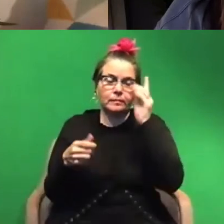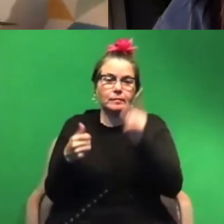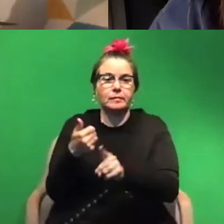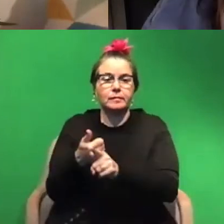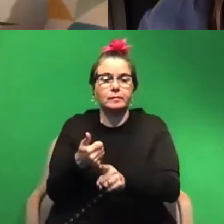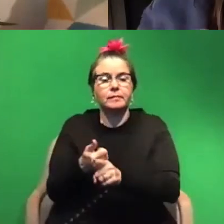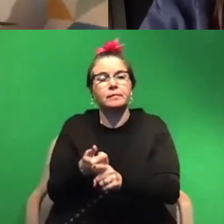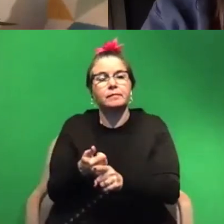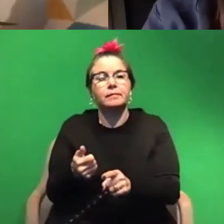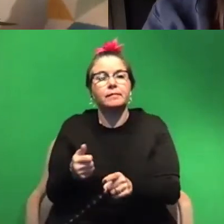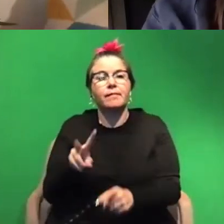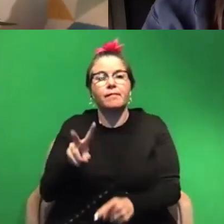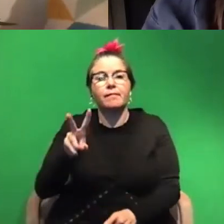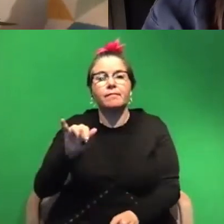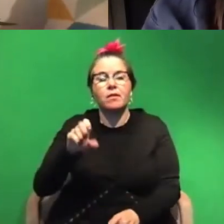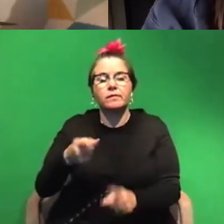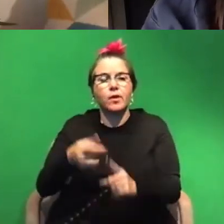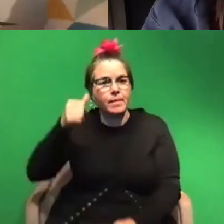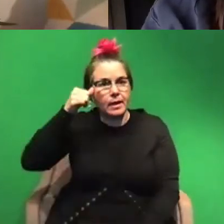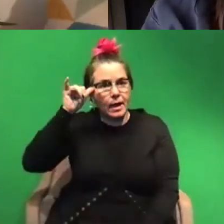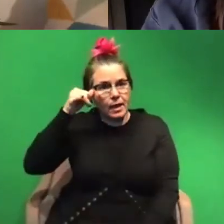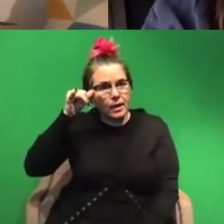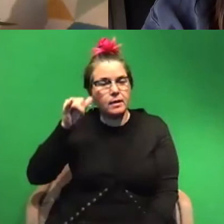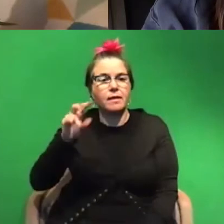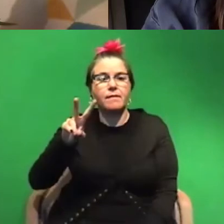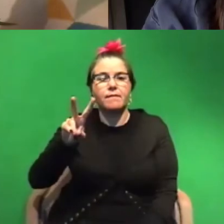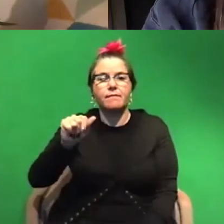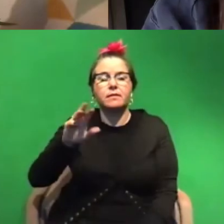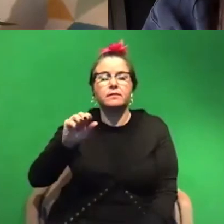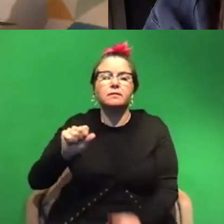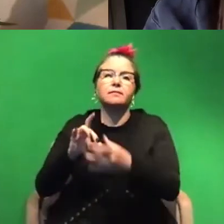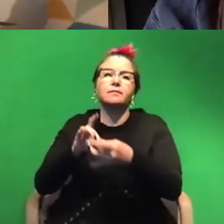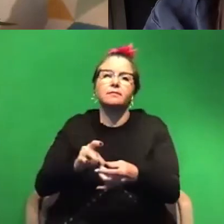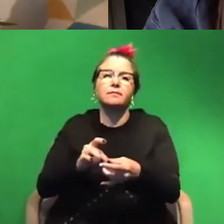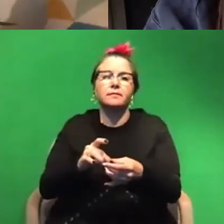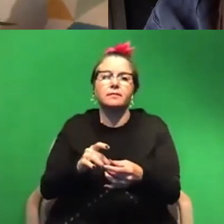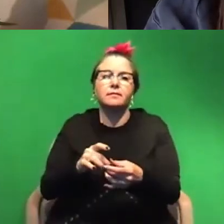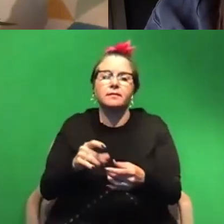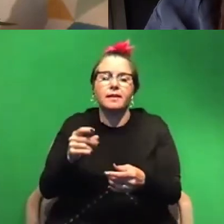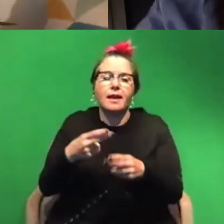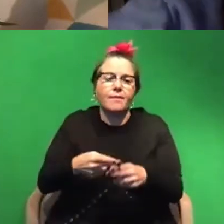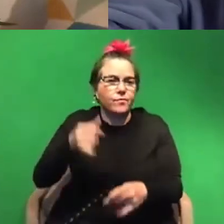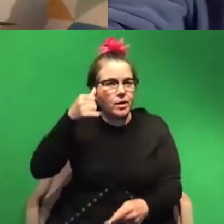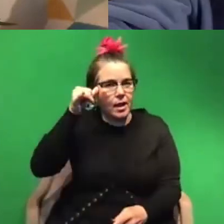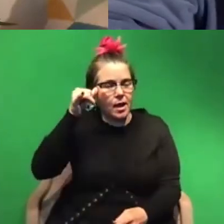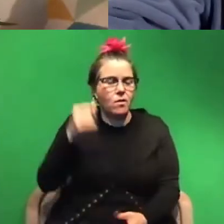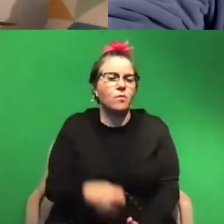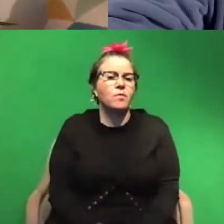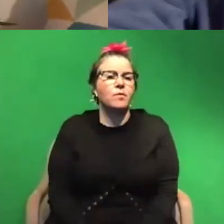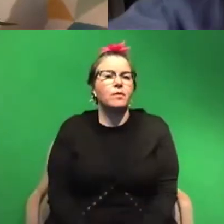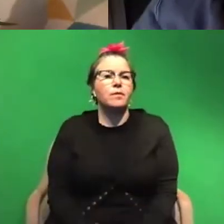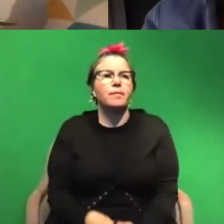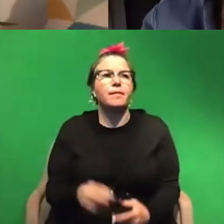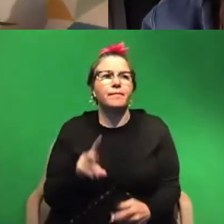taking viruses from cows. And so it's called vaxduck as a result. But I'm not sure where the word virus comes